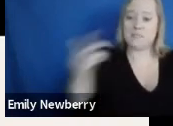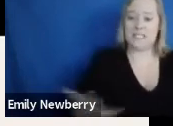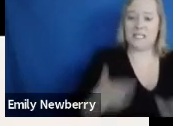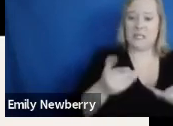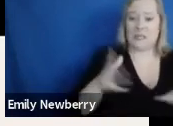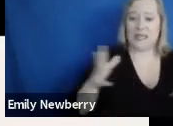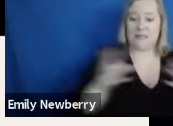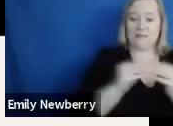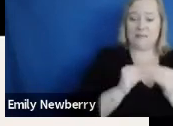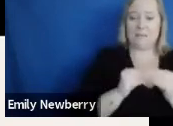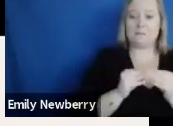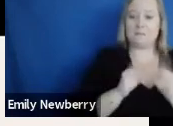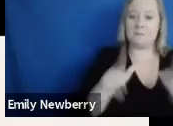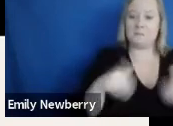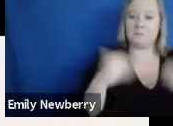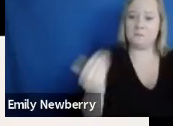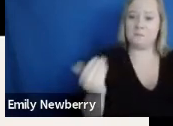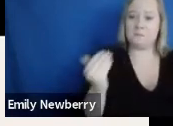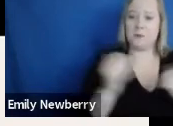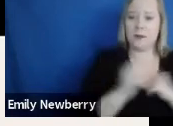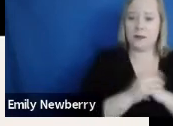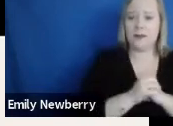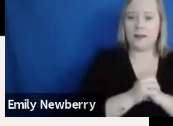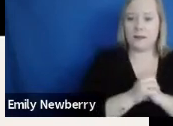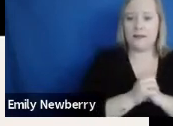to check that out later today.